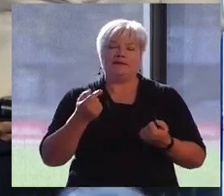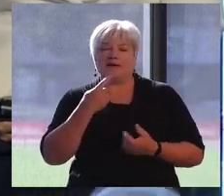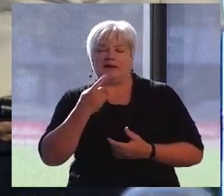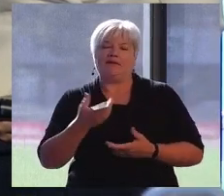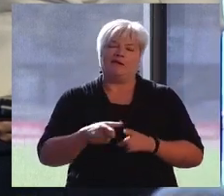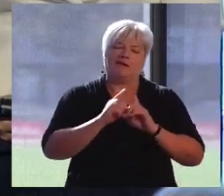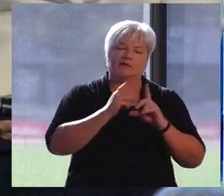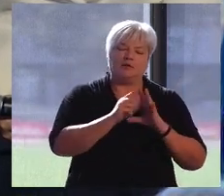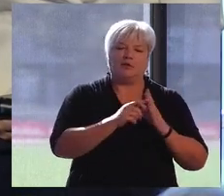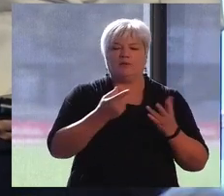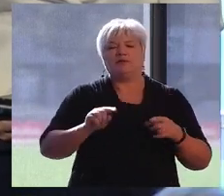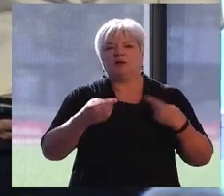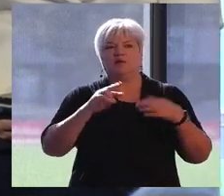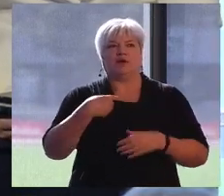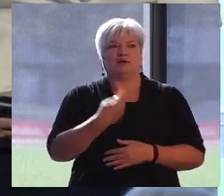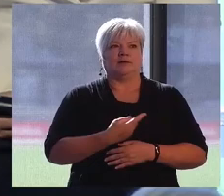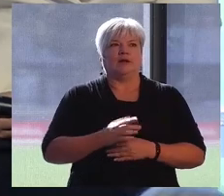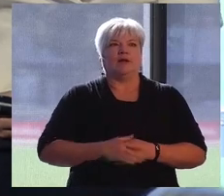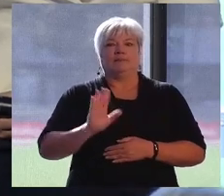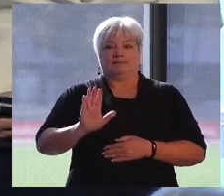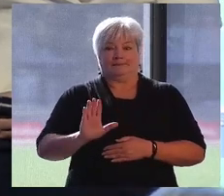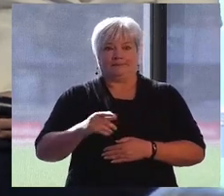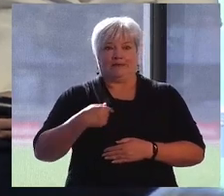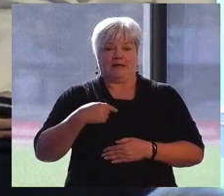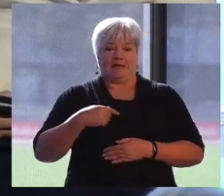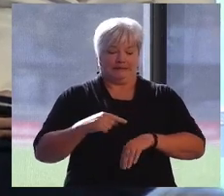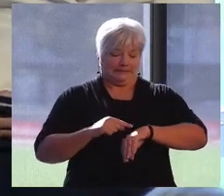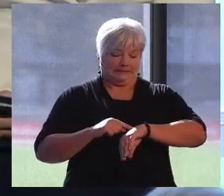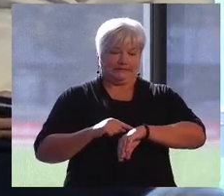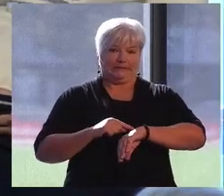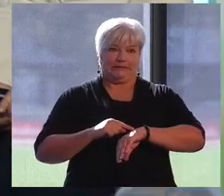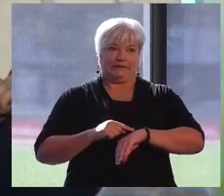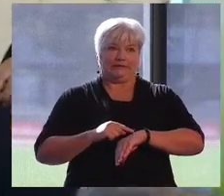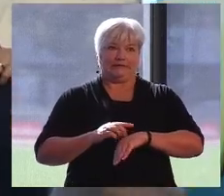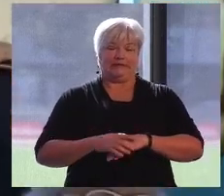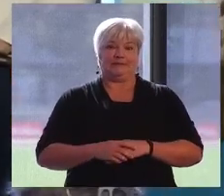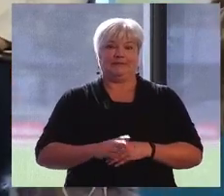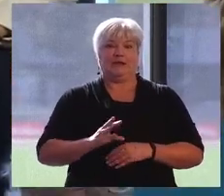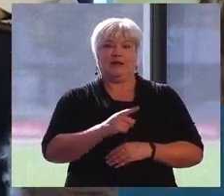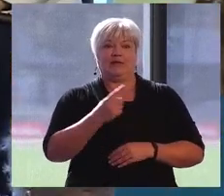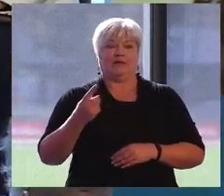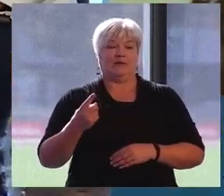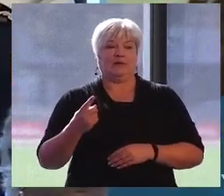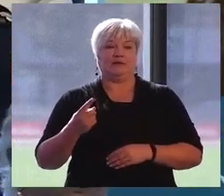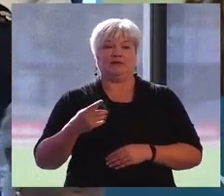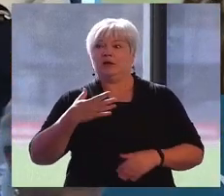there lies the challenge for us. I am very mindful that everyone's going, did I win a